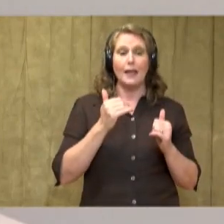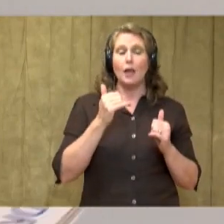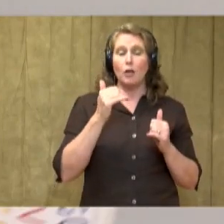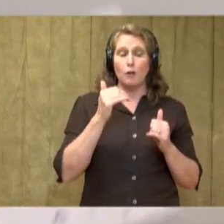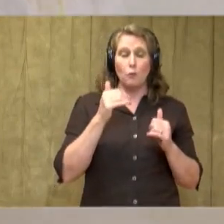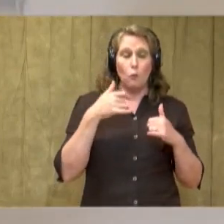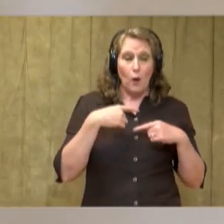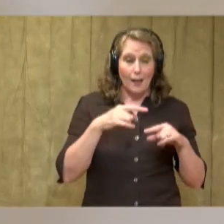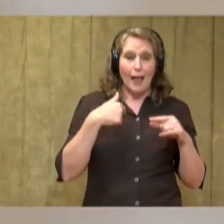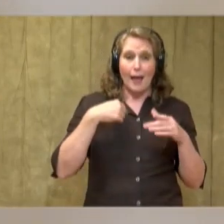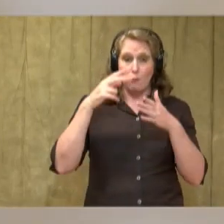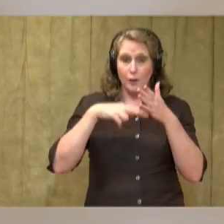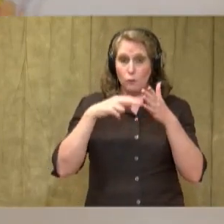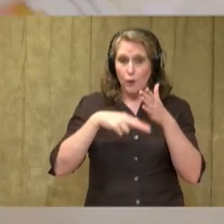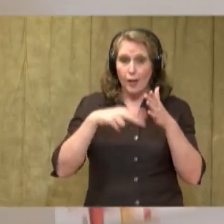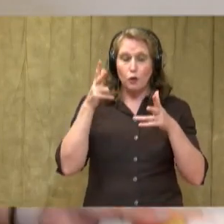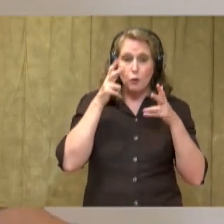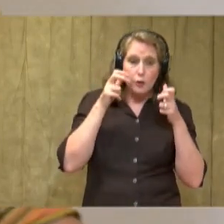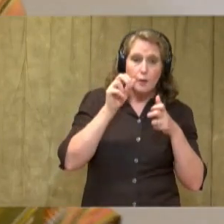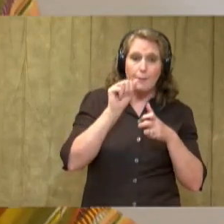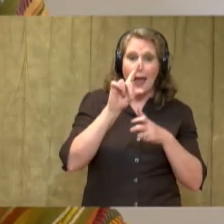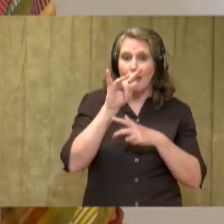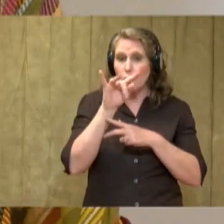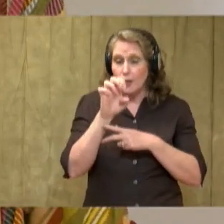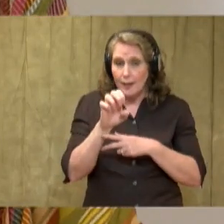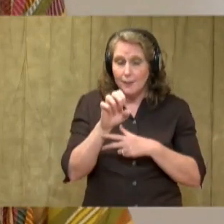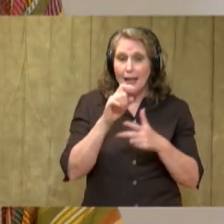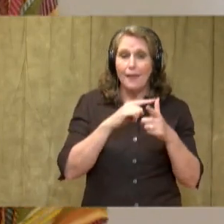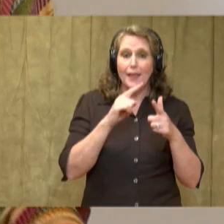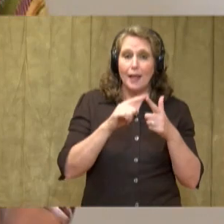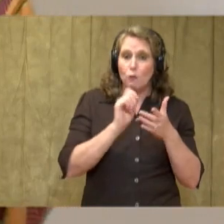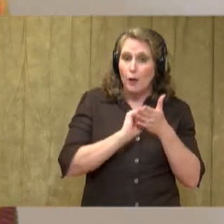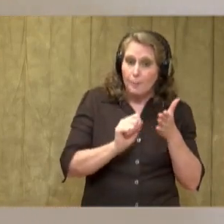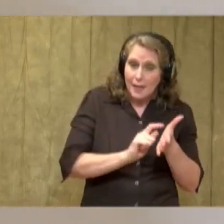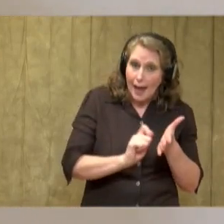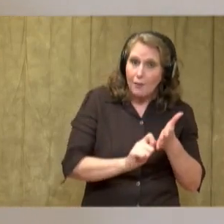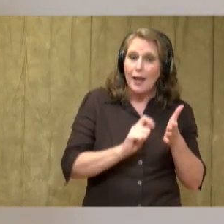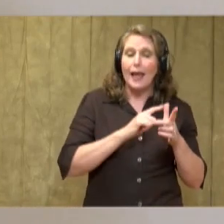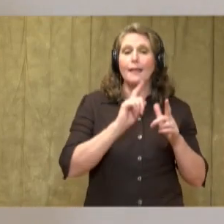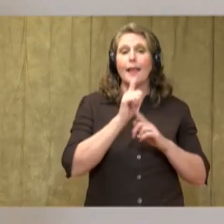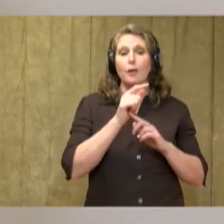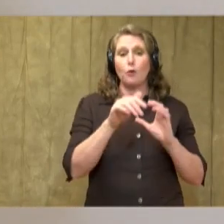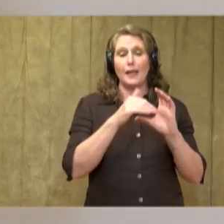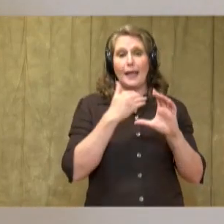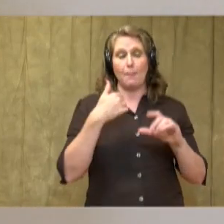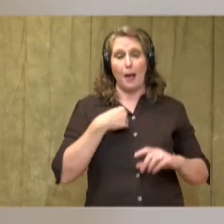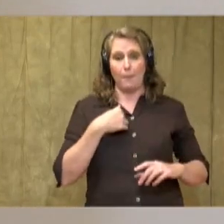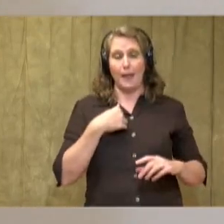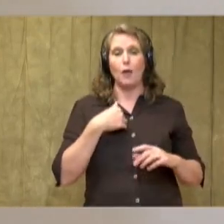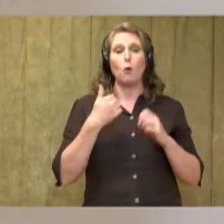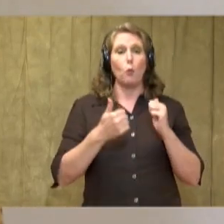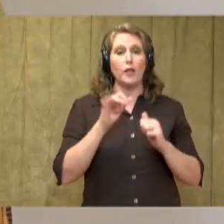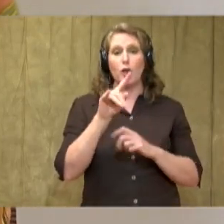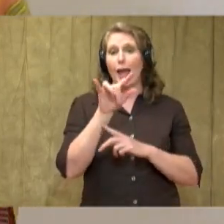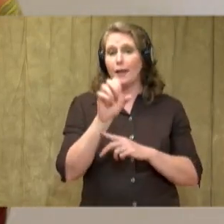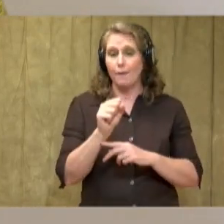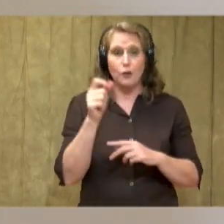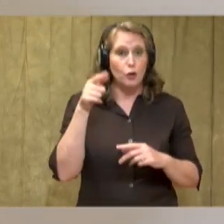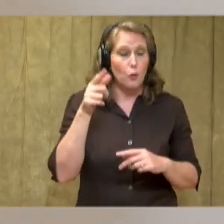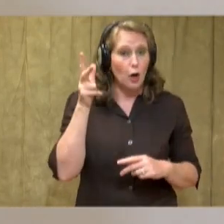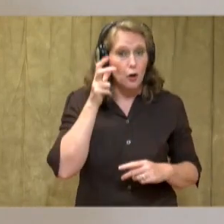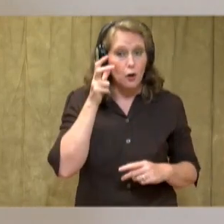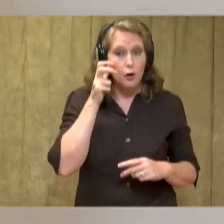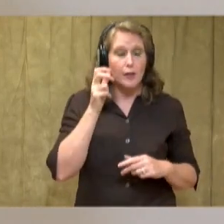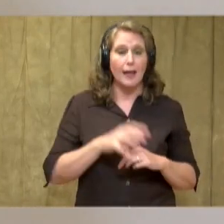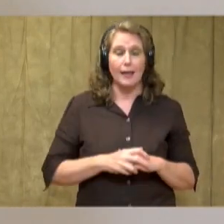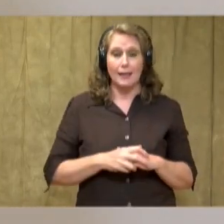examples of some adjectives that you heard in our story, but I do want to go through and talk about some. Maybe these are some of the ones that you emailed. Now we know that,